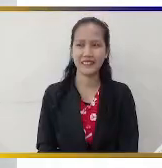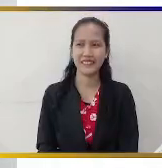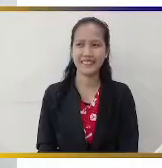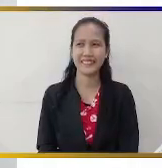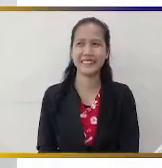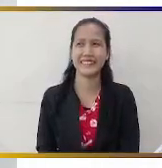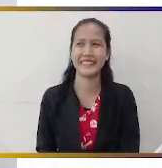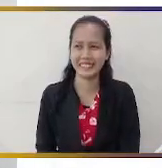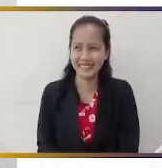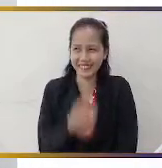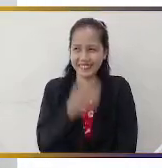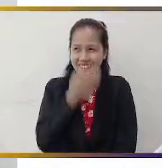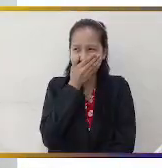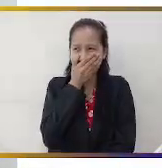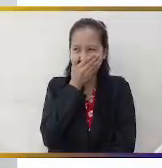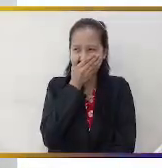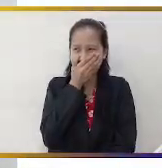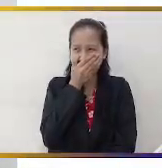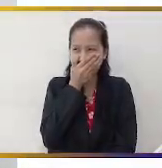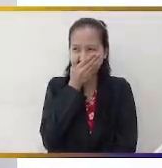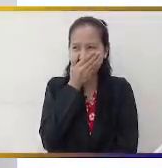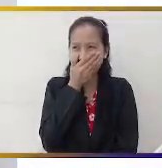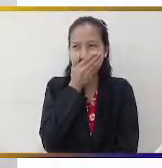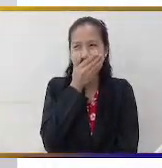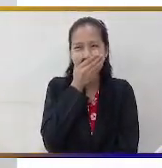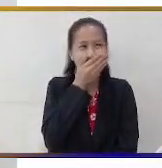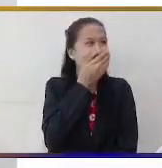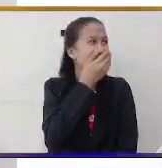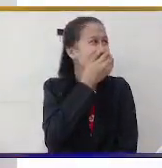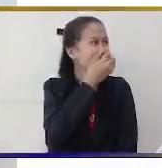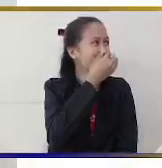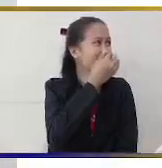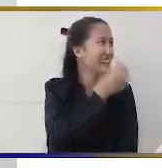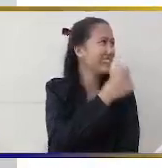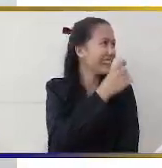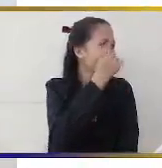gave plus 200. Amen.